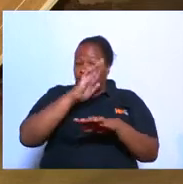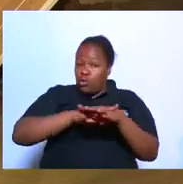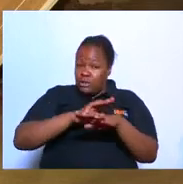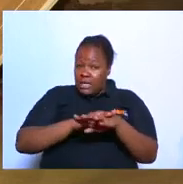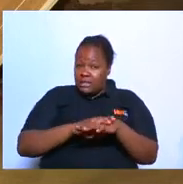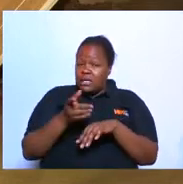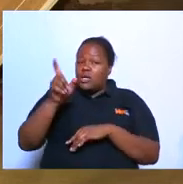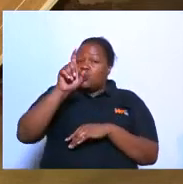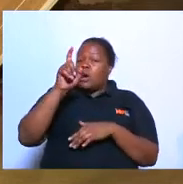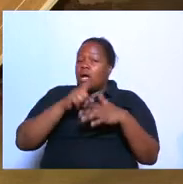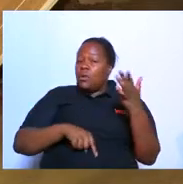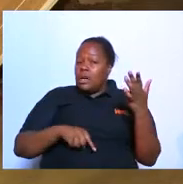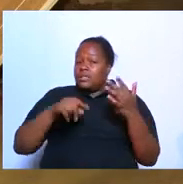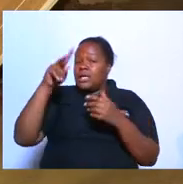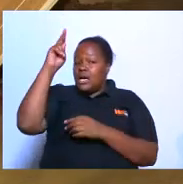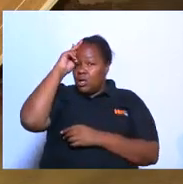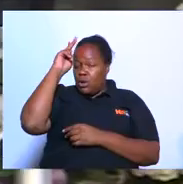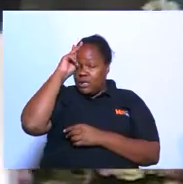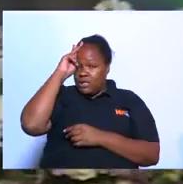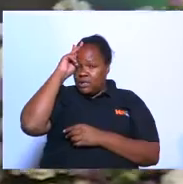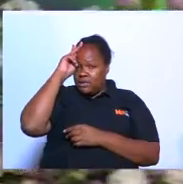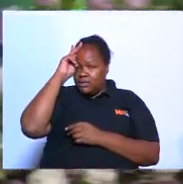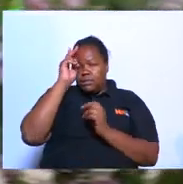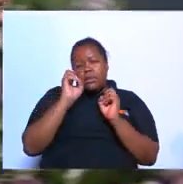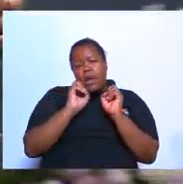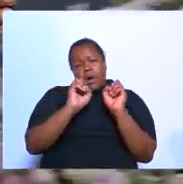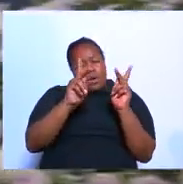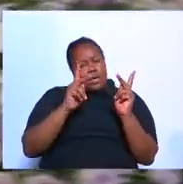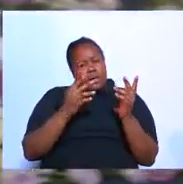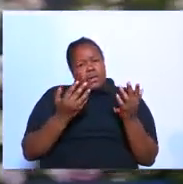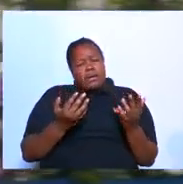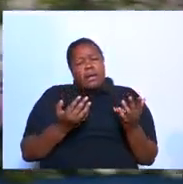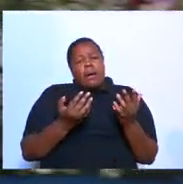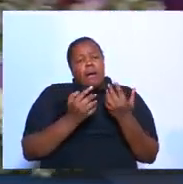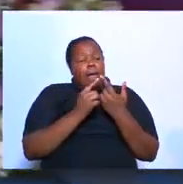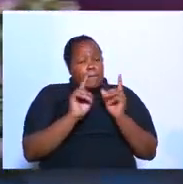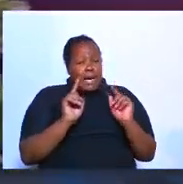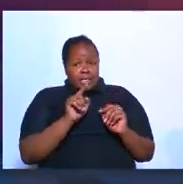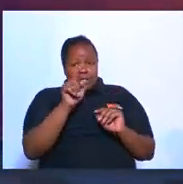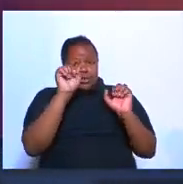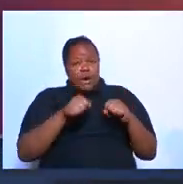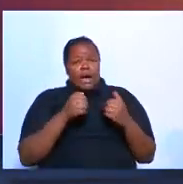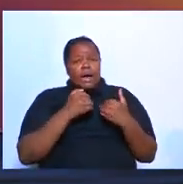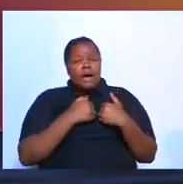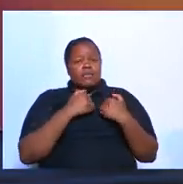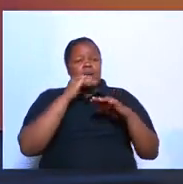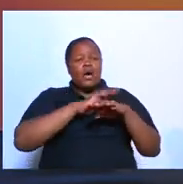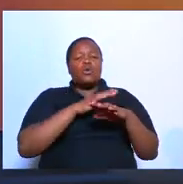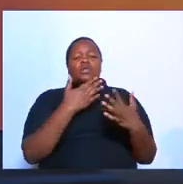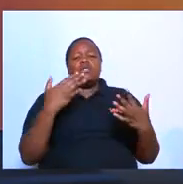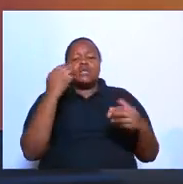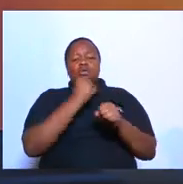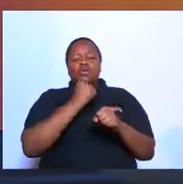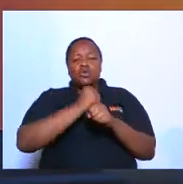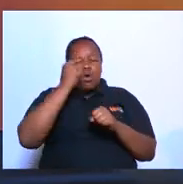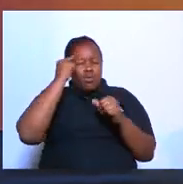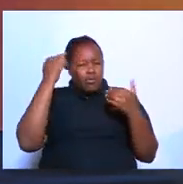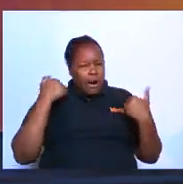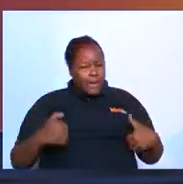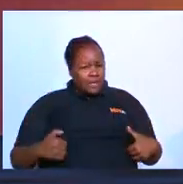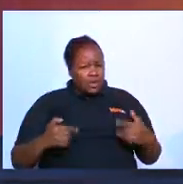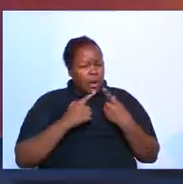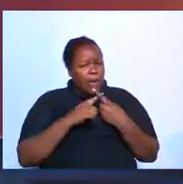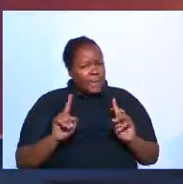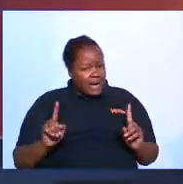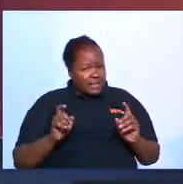knowledge okay you can have a good thing to do for somebody but